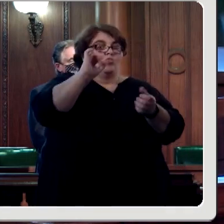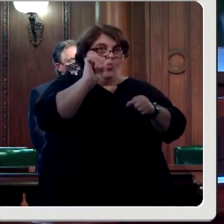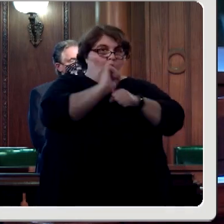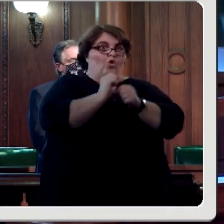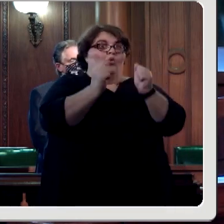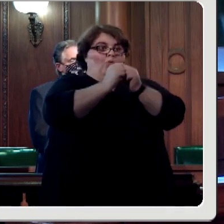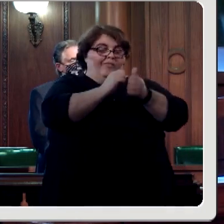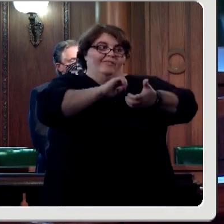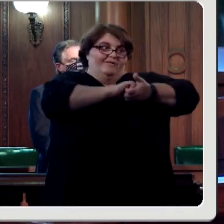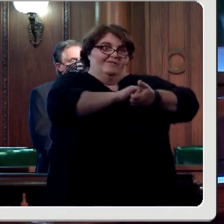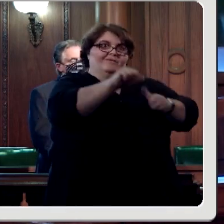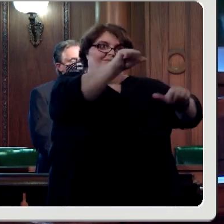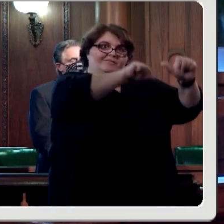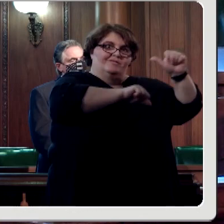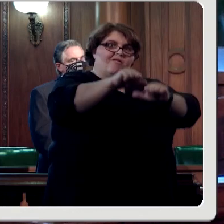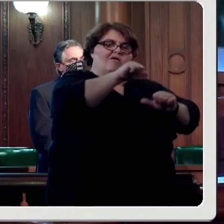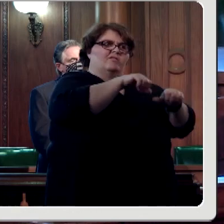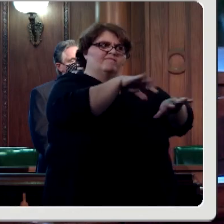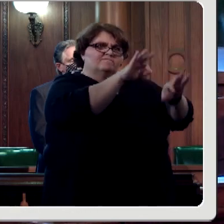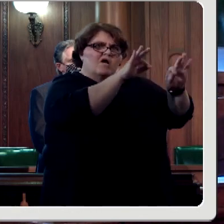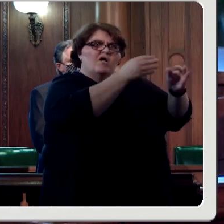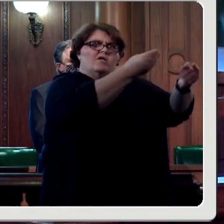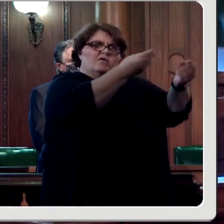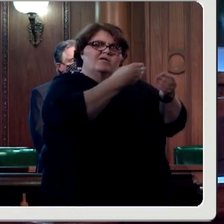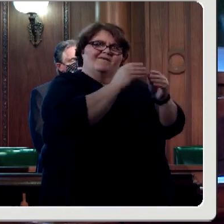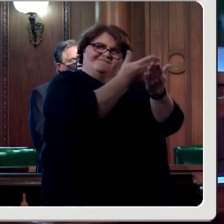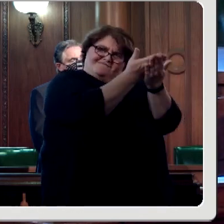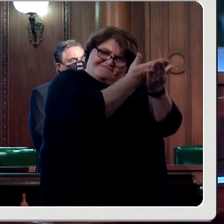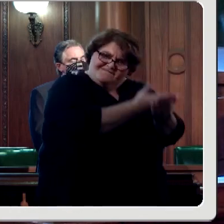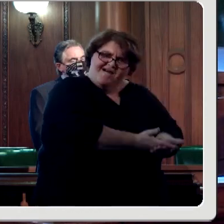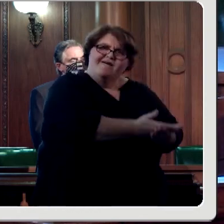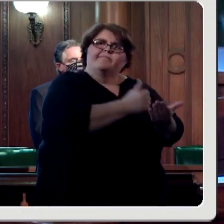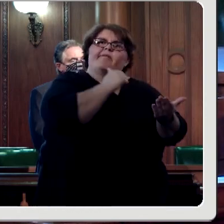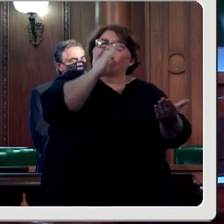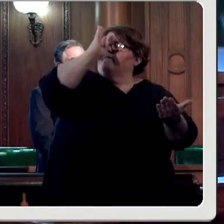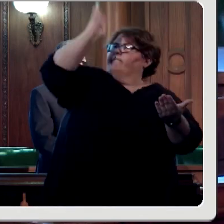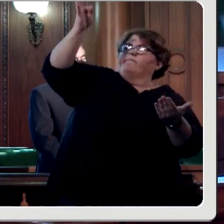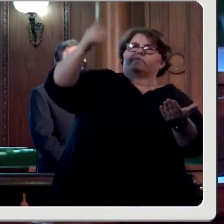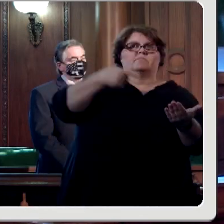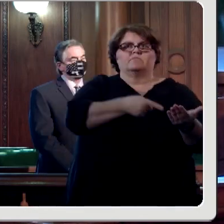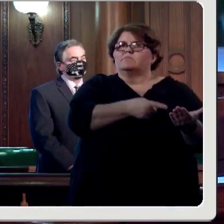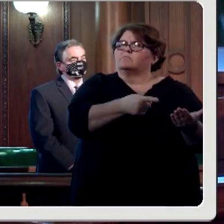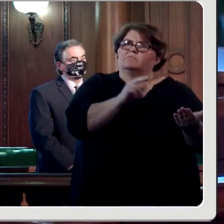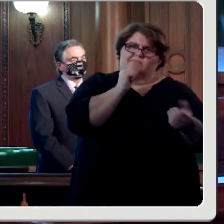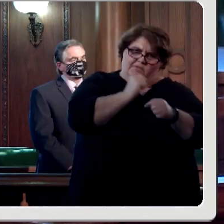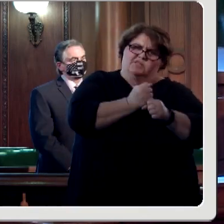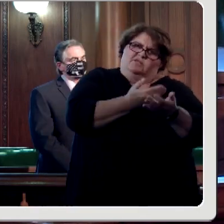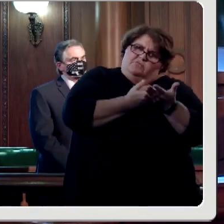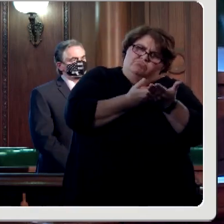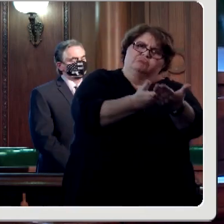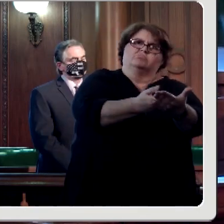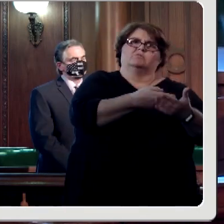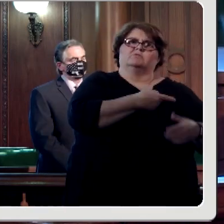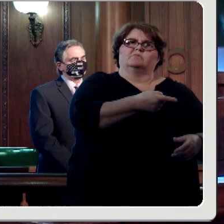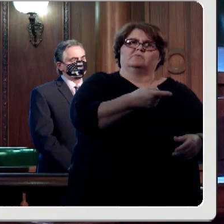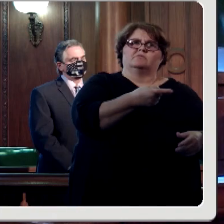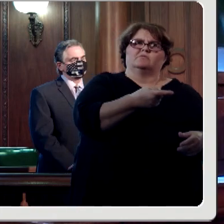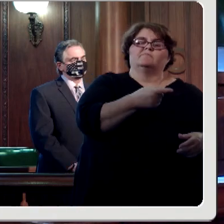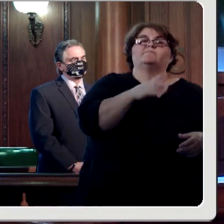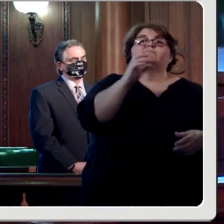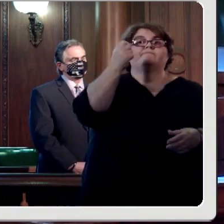research and the science that informs the information that they're communicating.